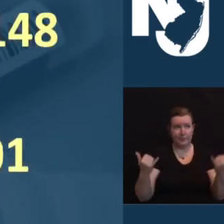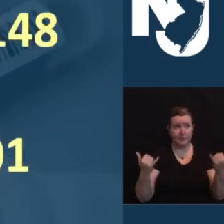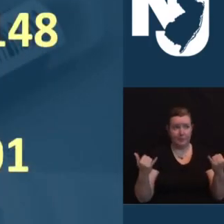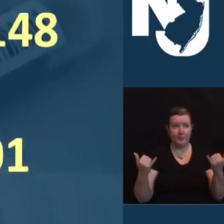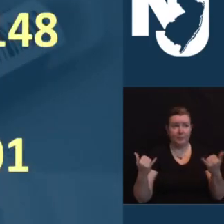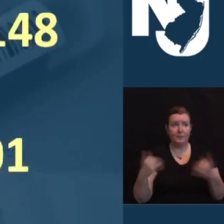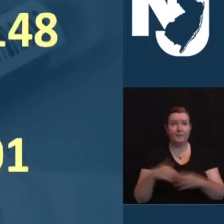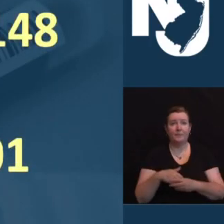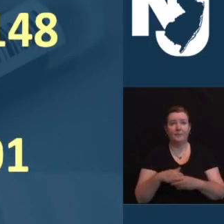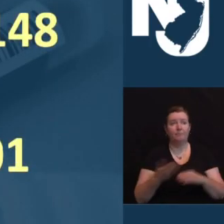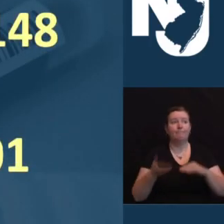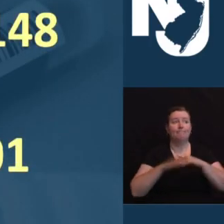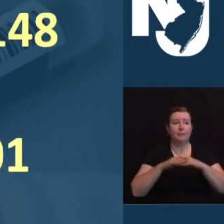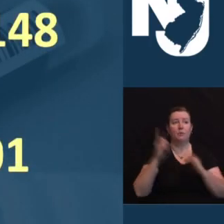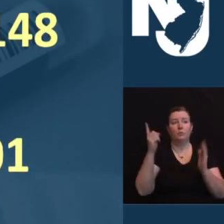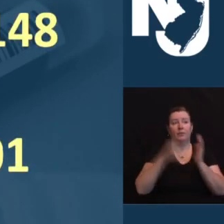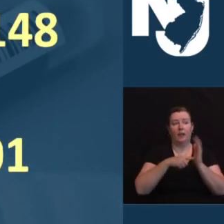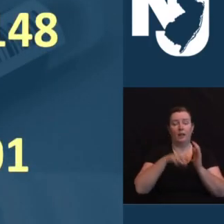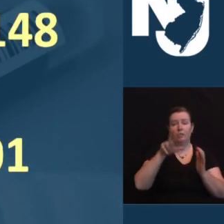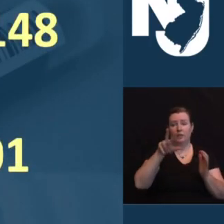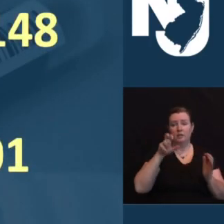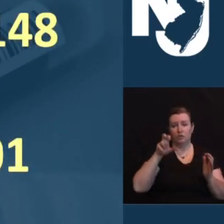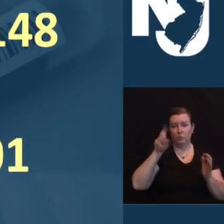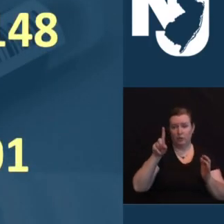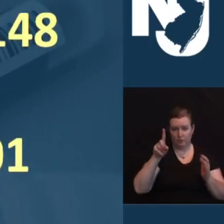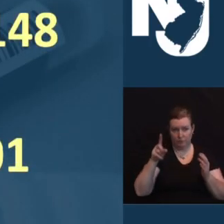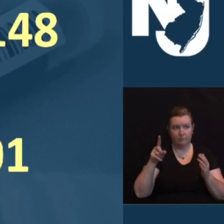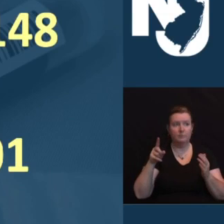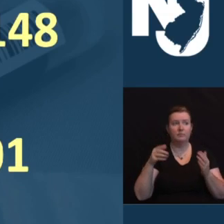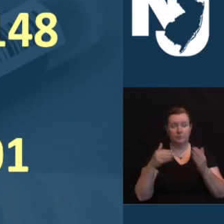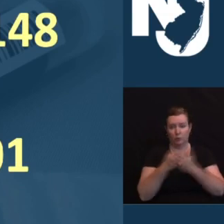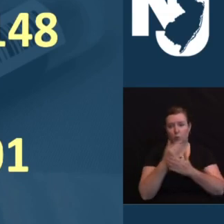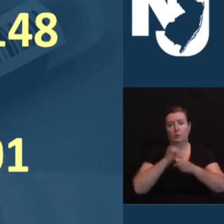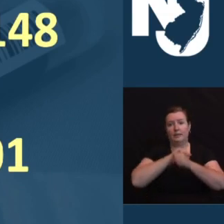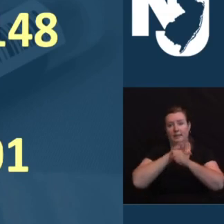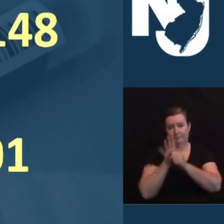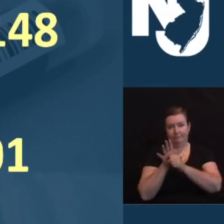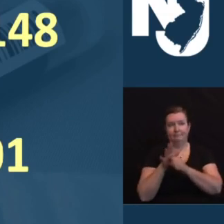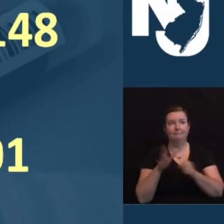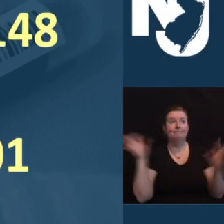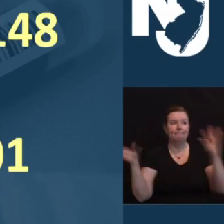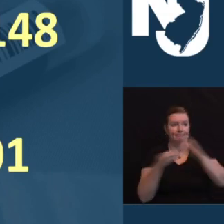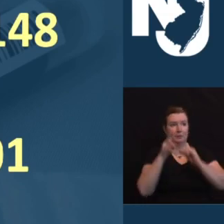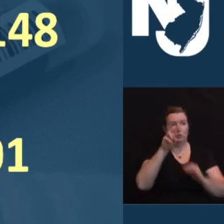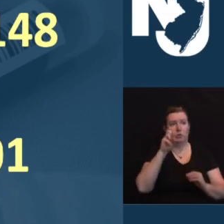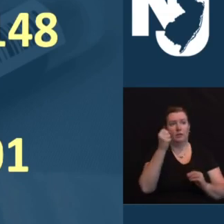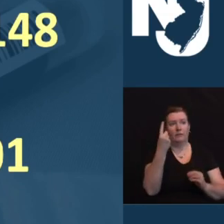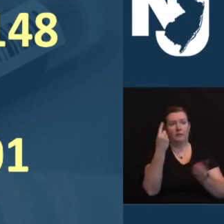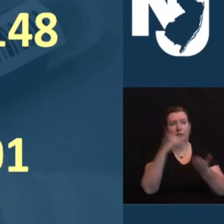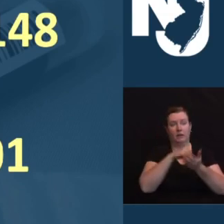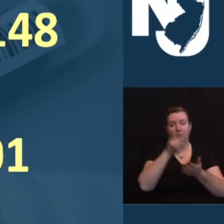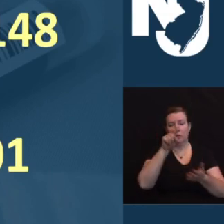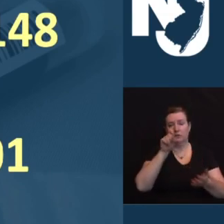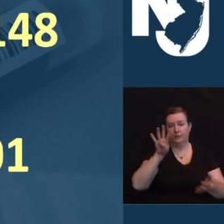additional 1,301 positive test results, giving us a cumulative statewide total of